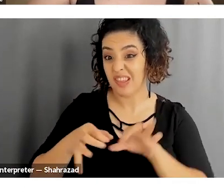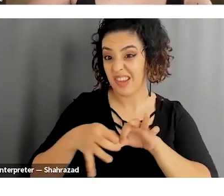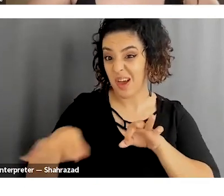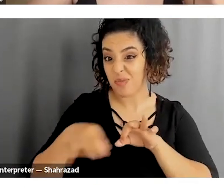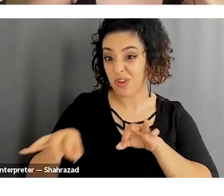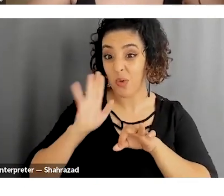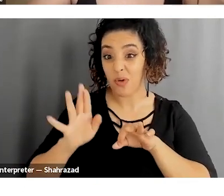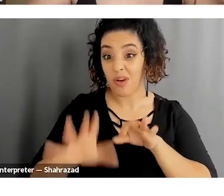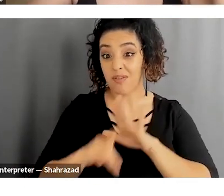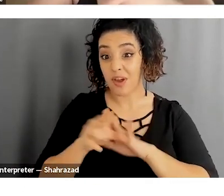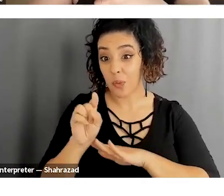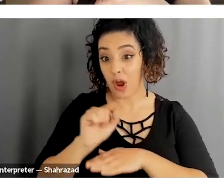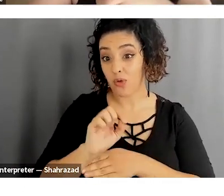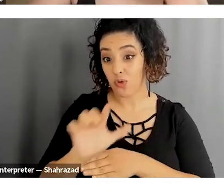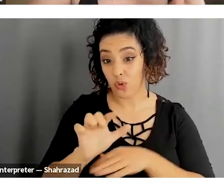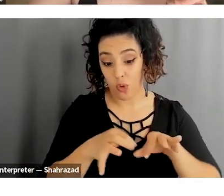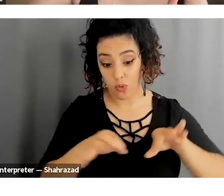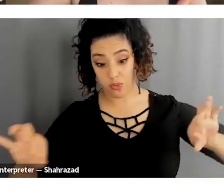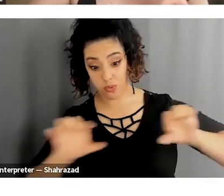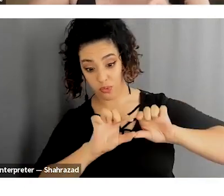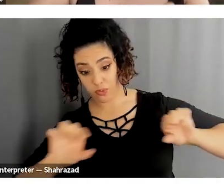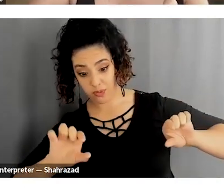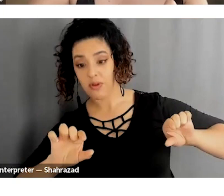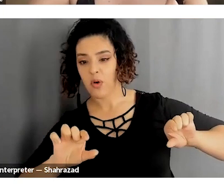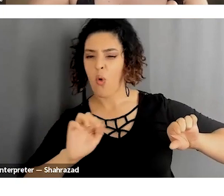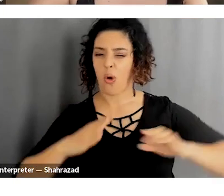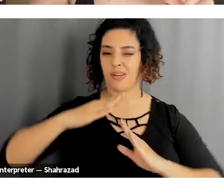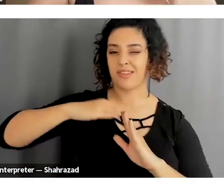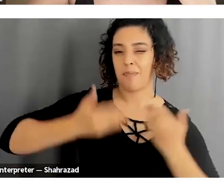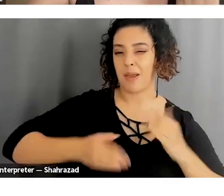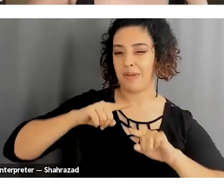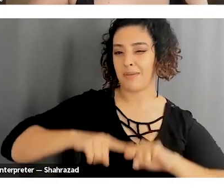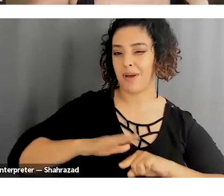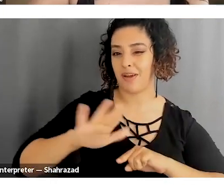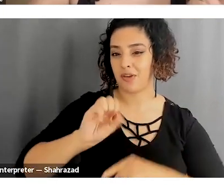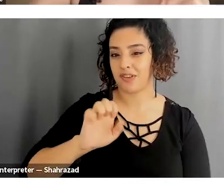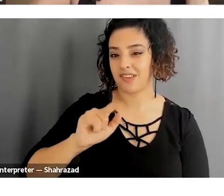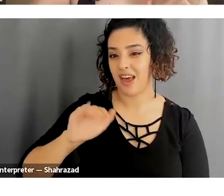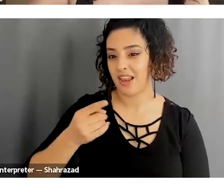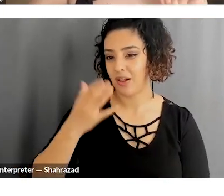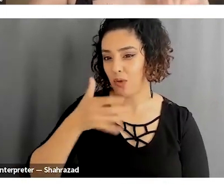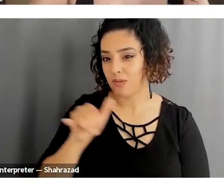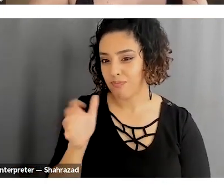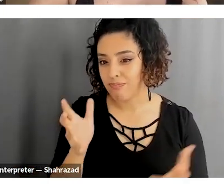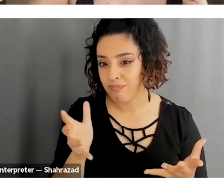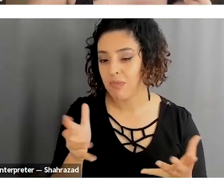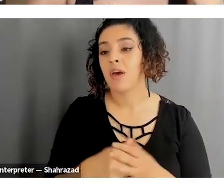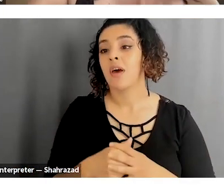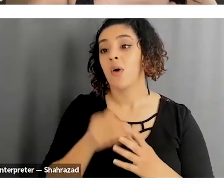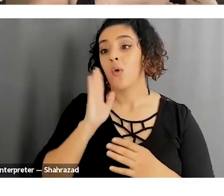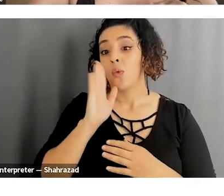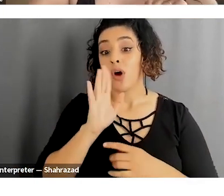your toolbar, either at the bottom or at the top, depending on your settings. And all questions should please go into the